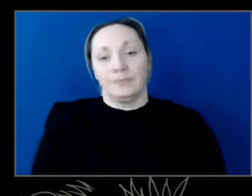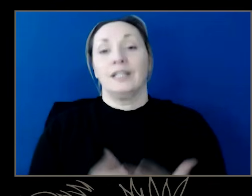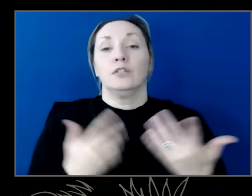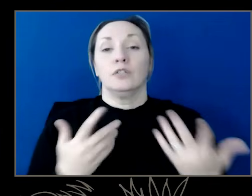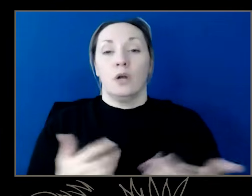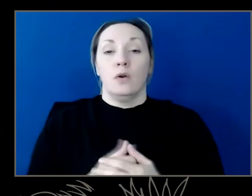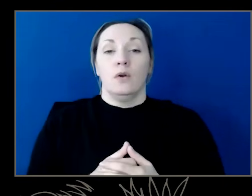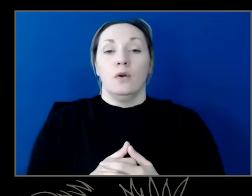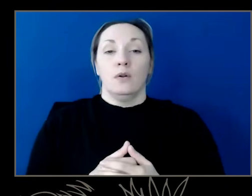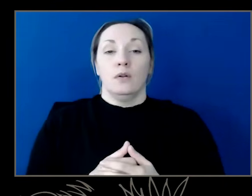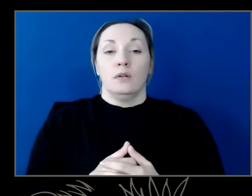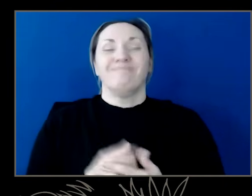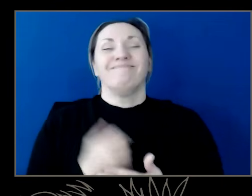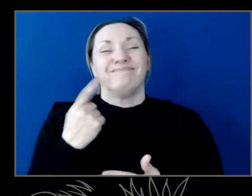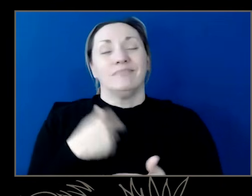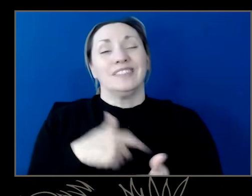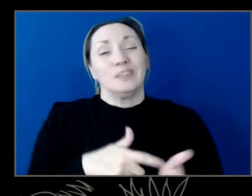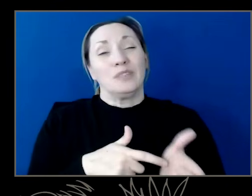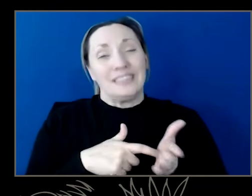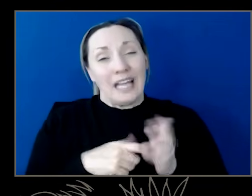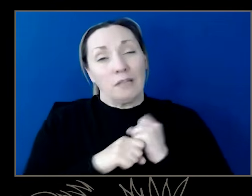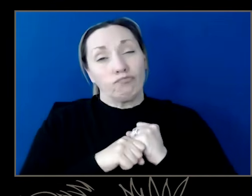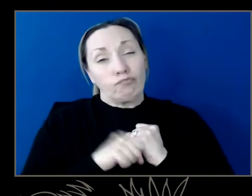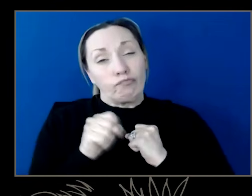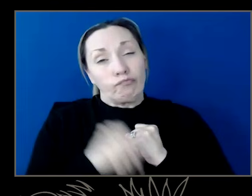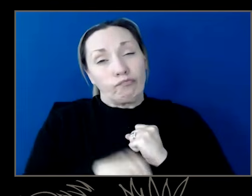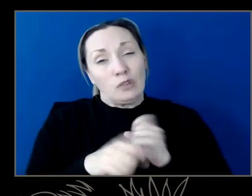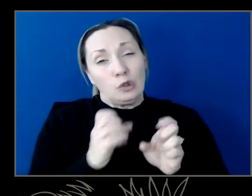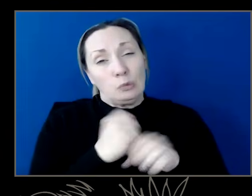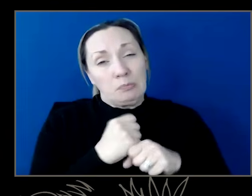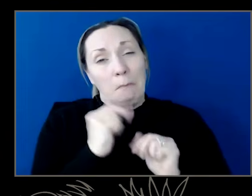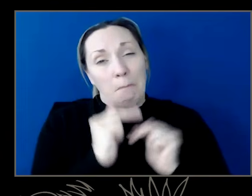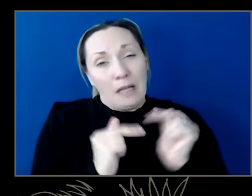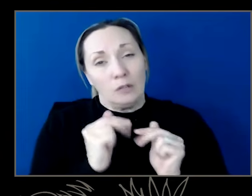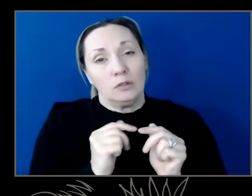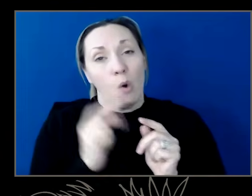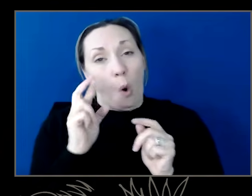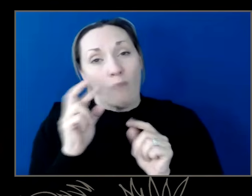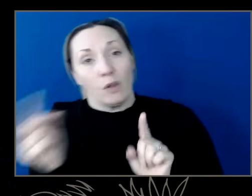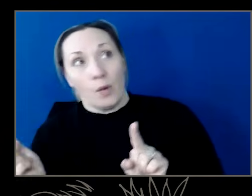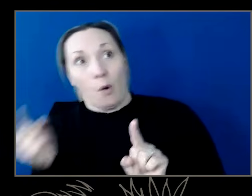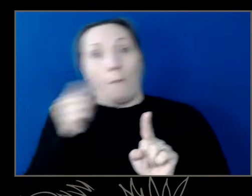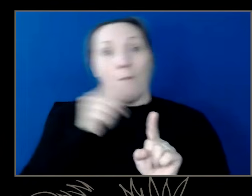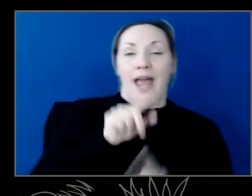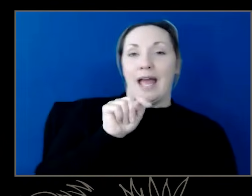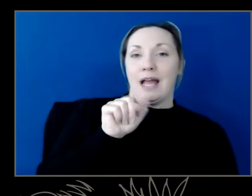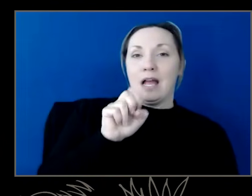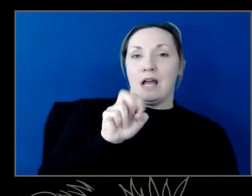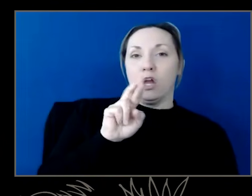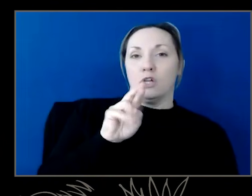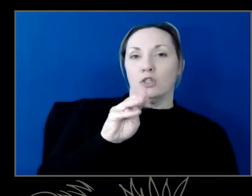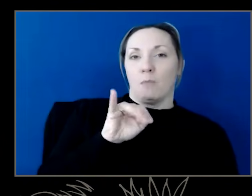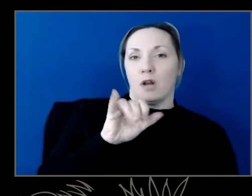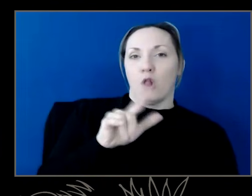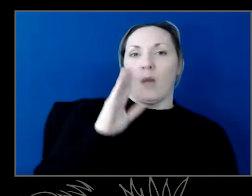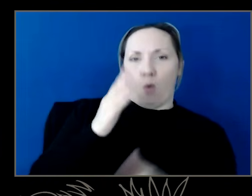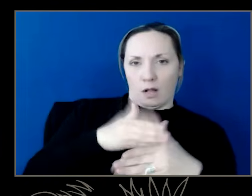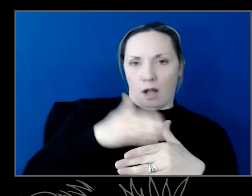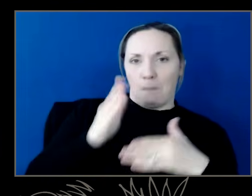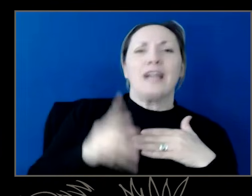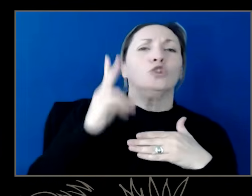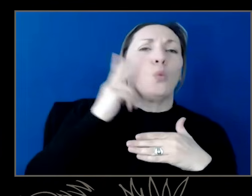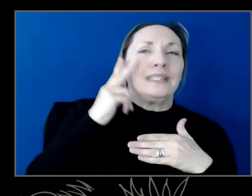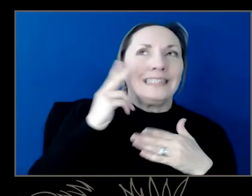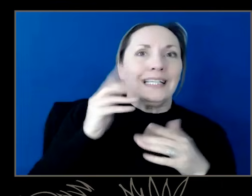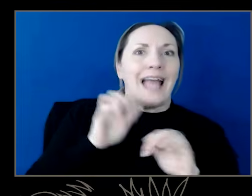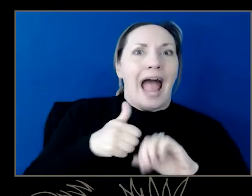So this is going to take a little while to build, and hopefully if we go back to the terminal, it will complete so that way we can see how long it takes to build. But there